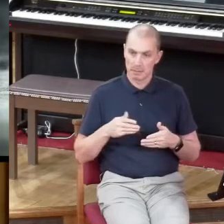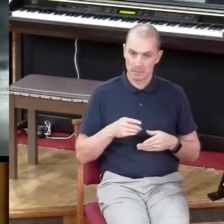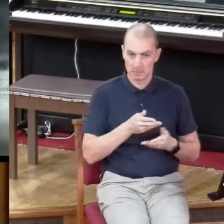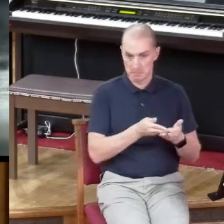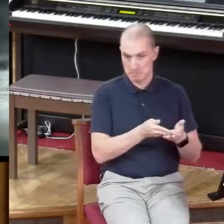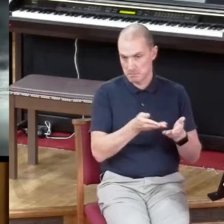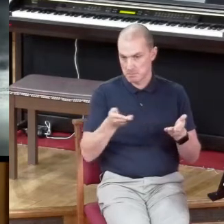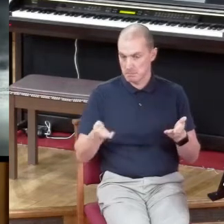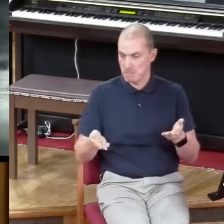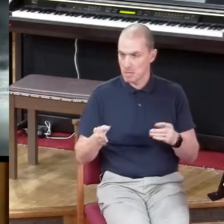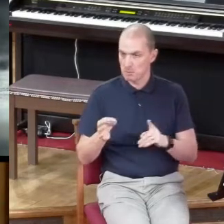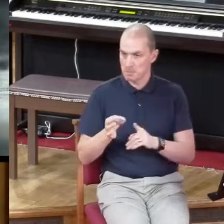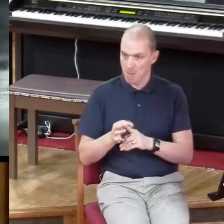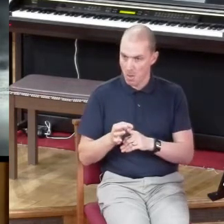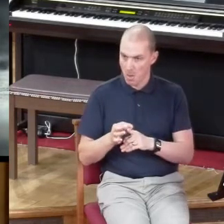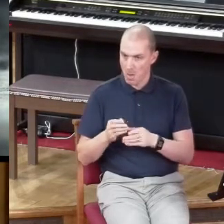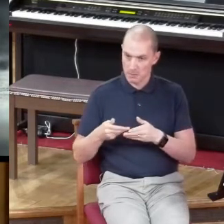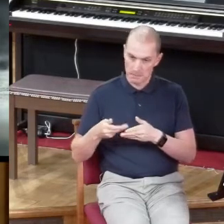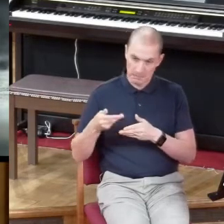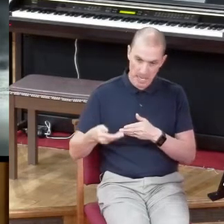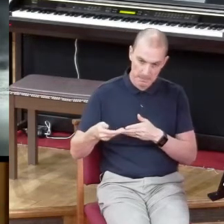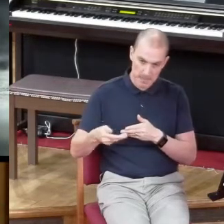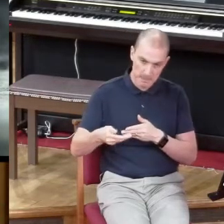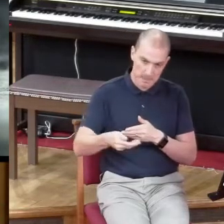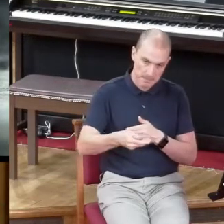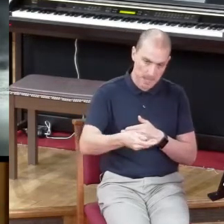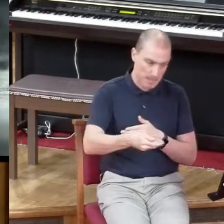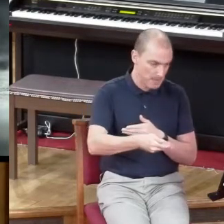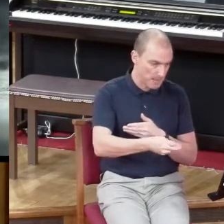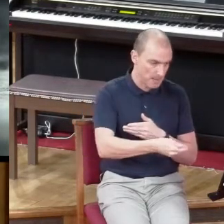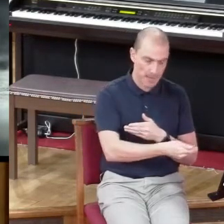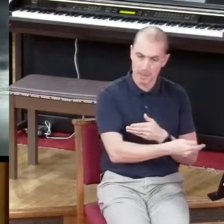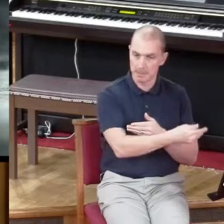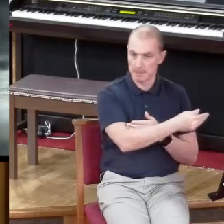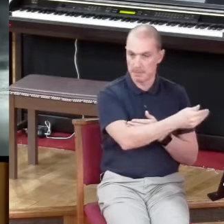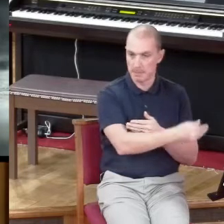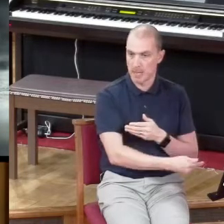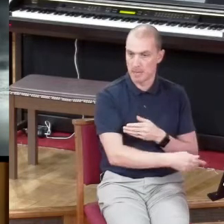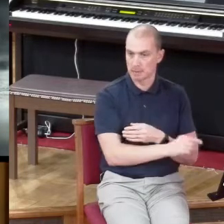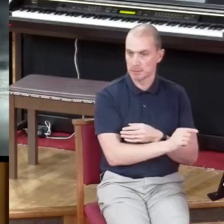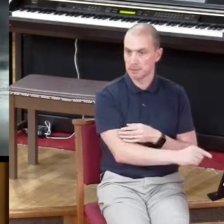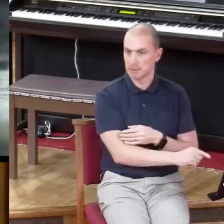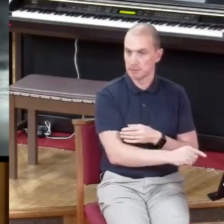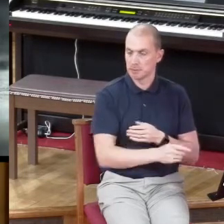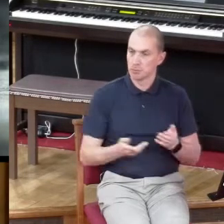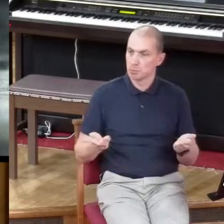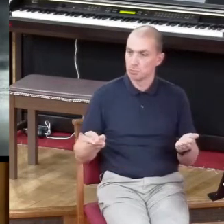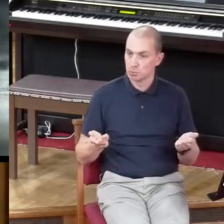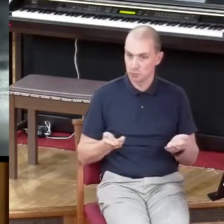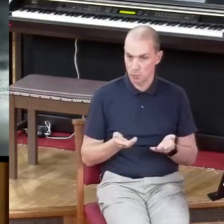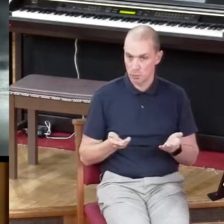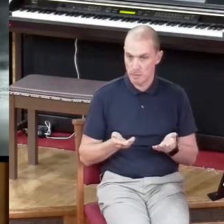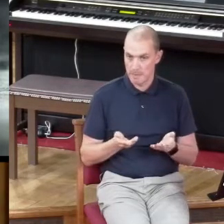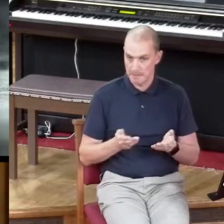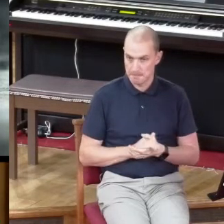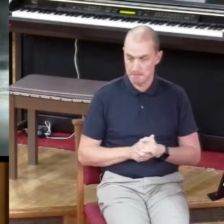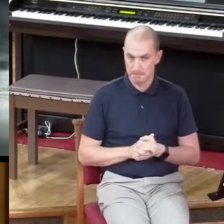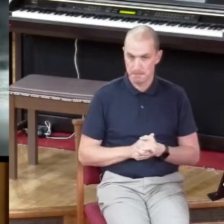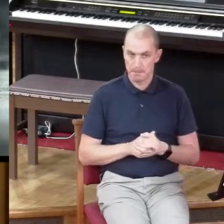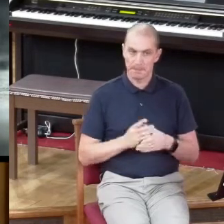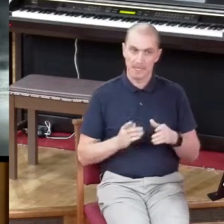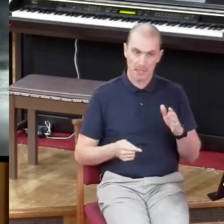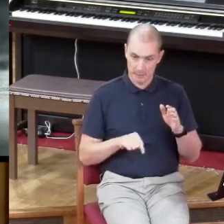instruction here all those years ago. That's the reason that we have it today. How important is this